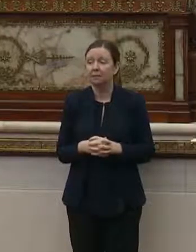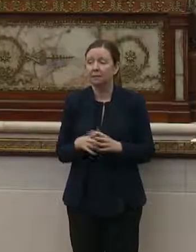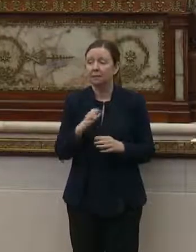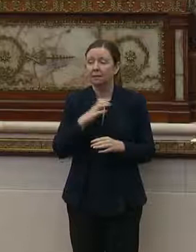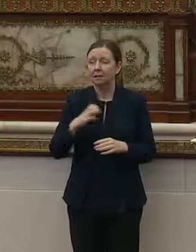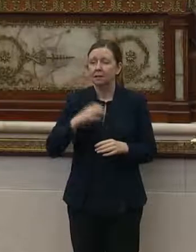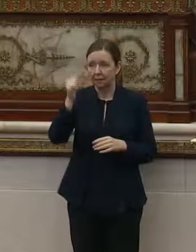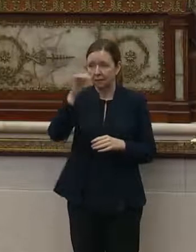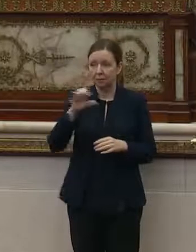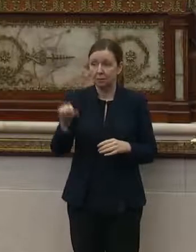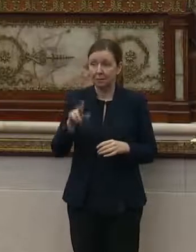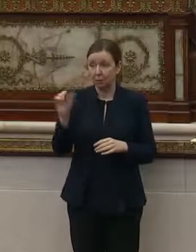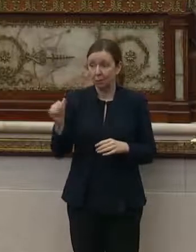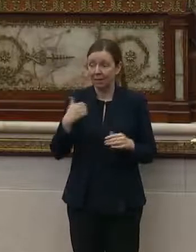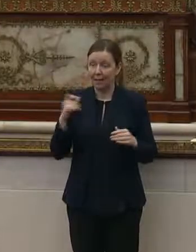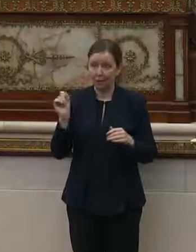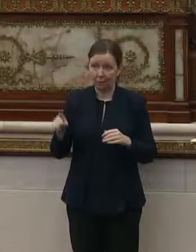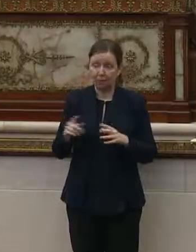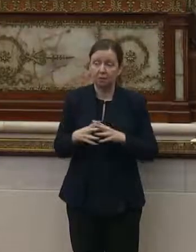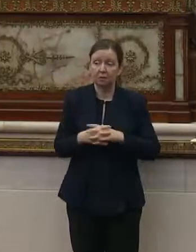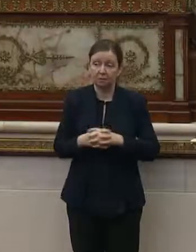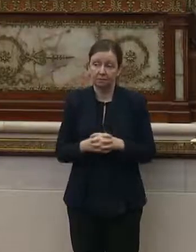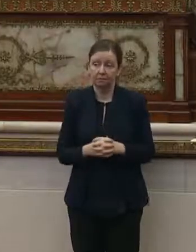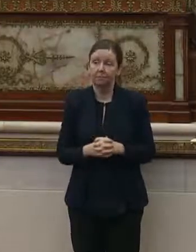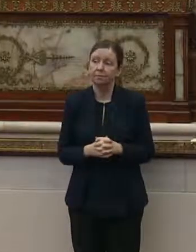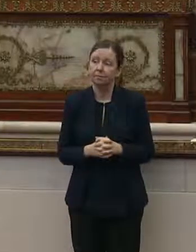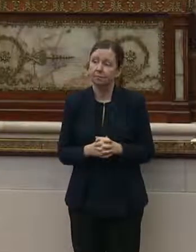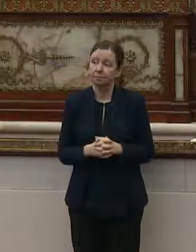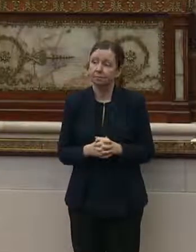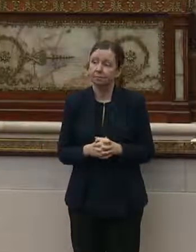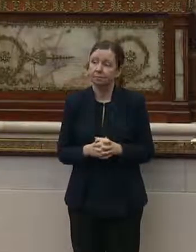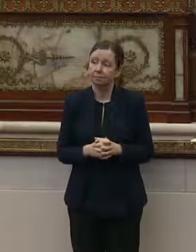Councilman Squilla had a question.